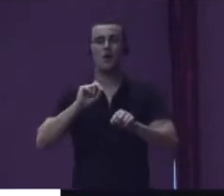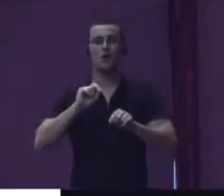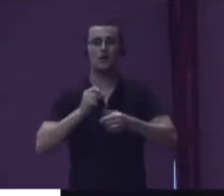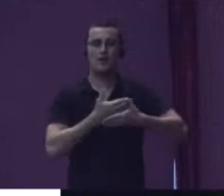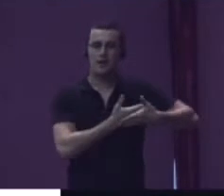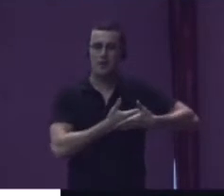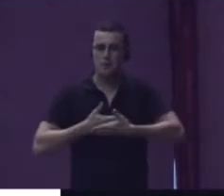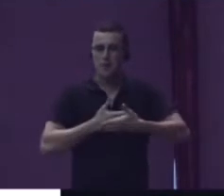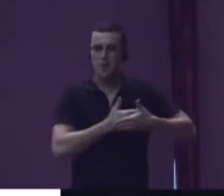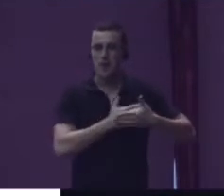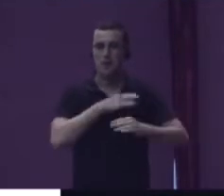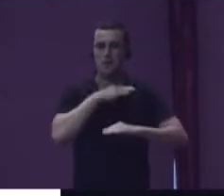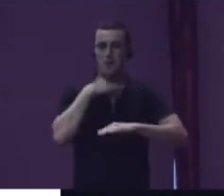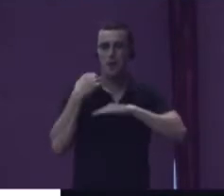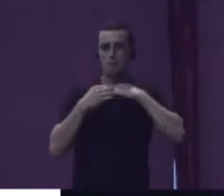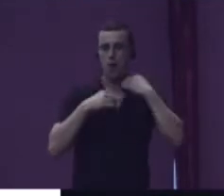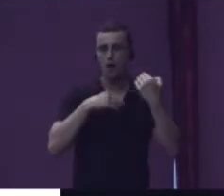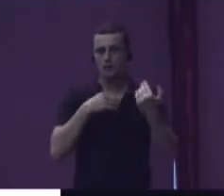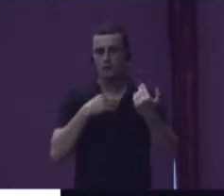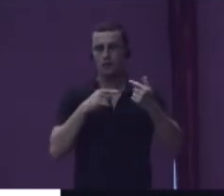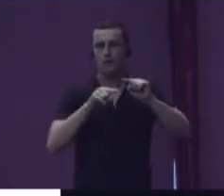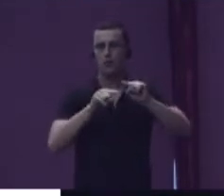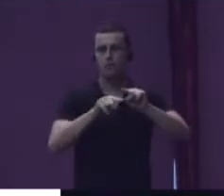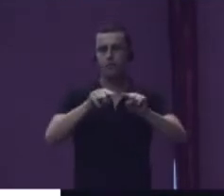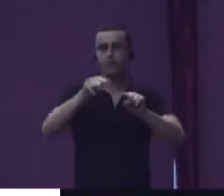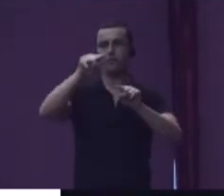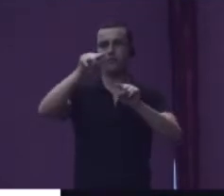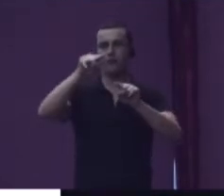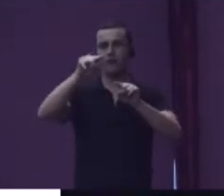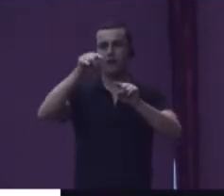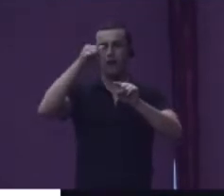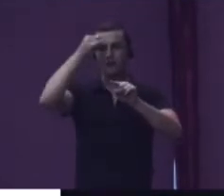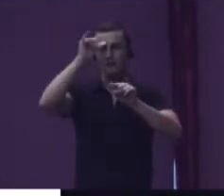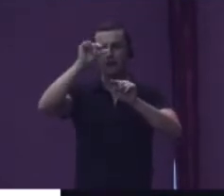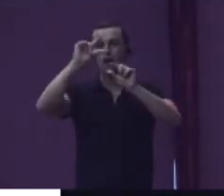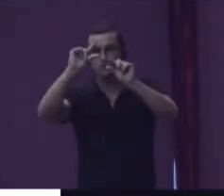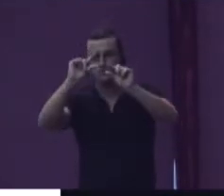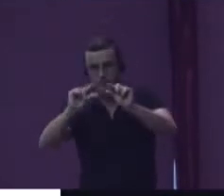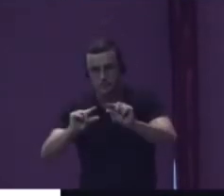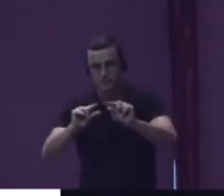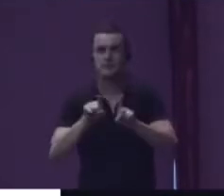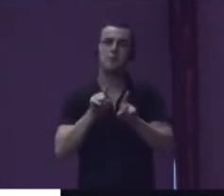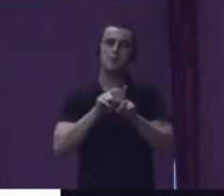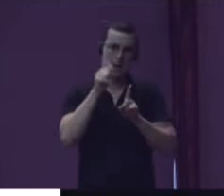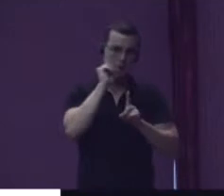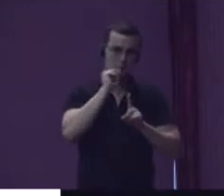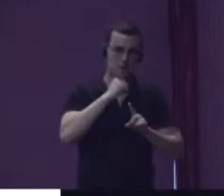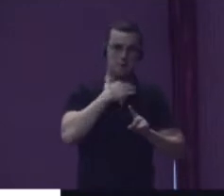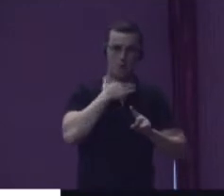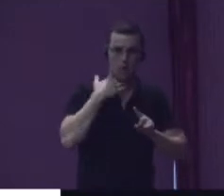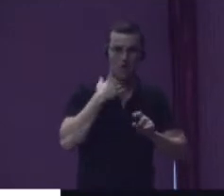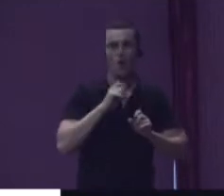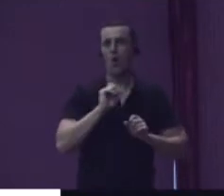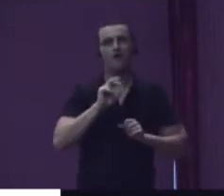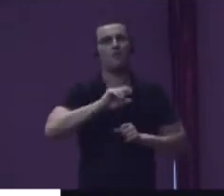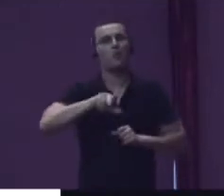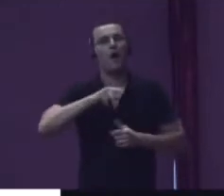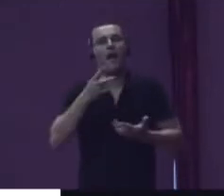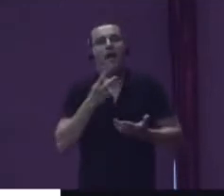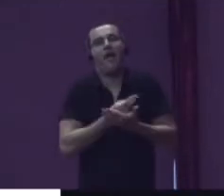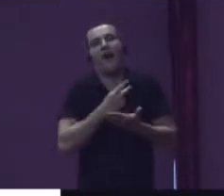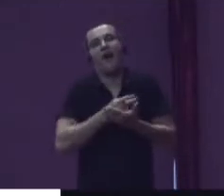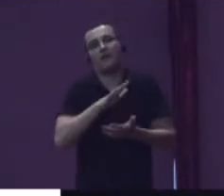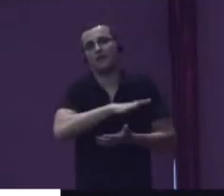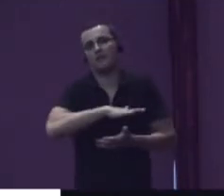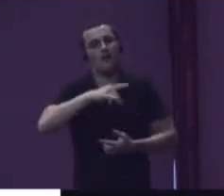Therefore, there's nothing wrong with the policy, so they decided the training programs were not worth it.